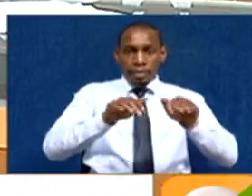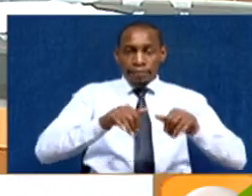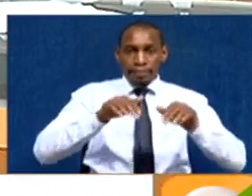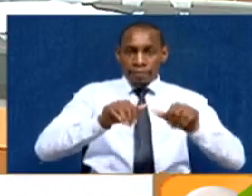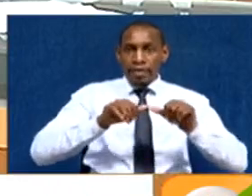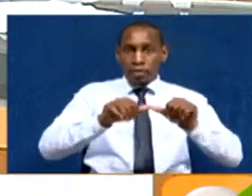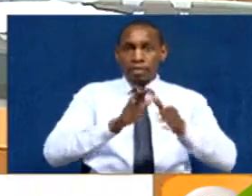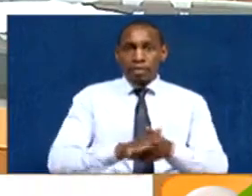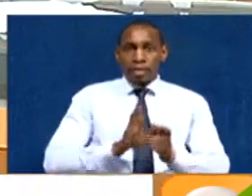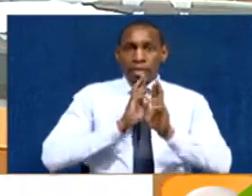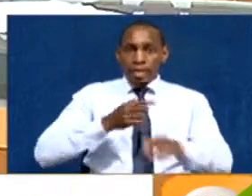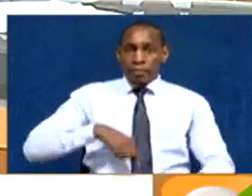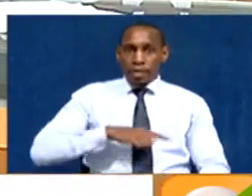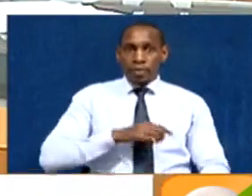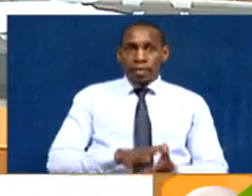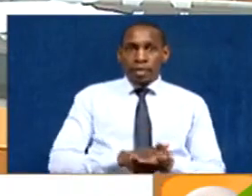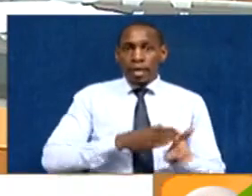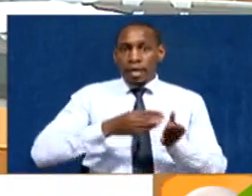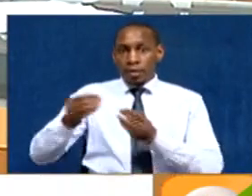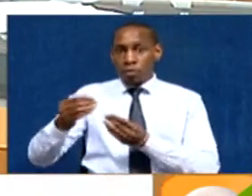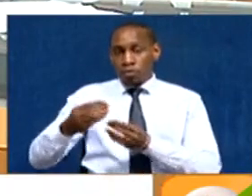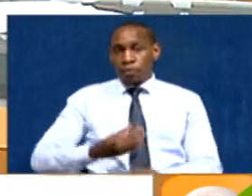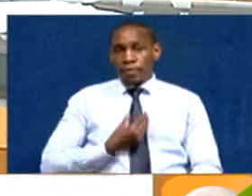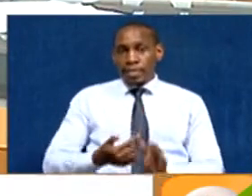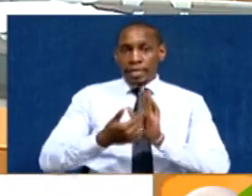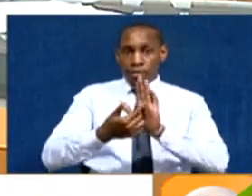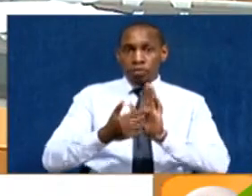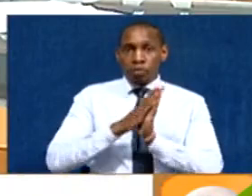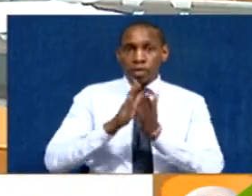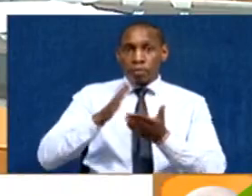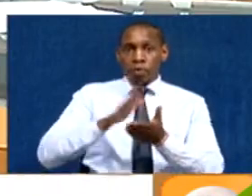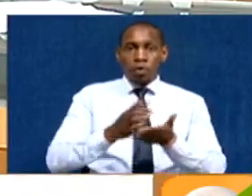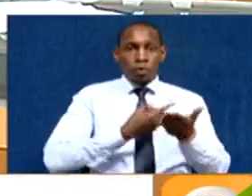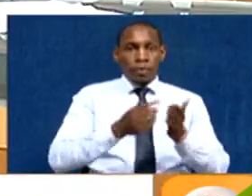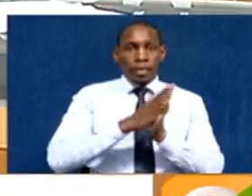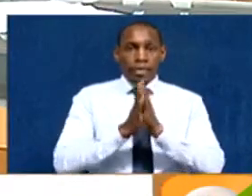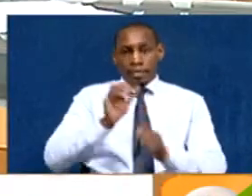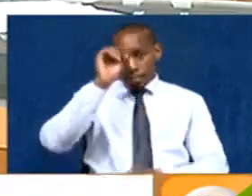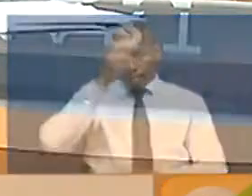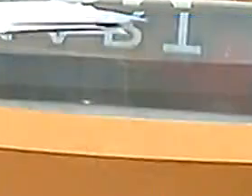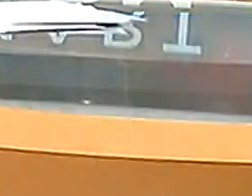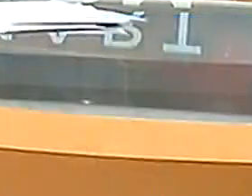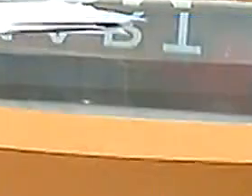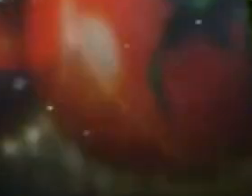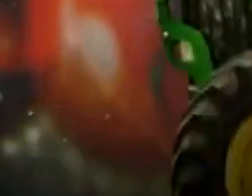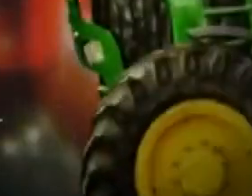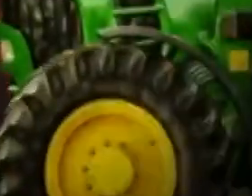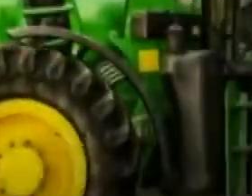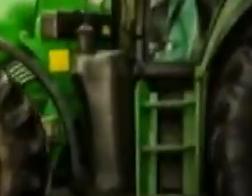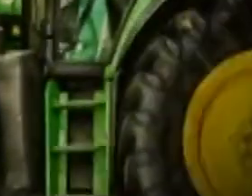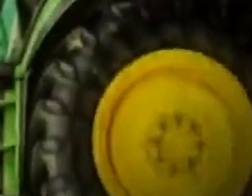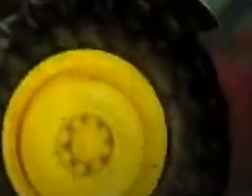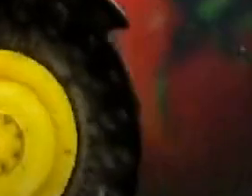sustainable. Our very own Dennis Otieno paid them a visit and tells us more on this week's Smart Farm.